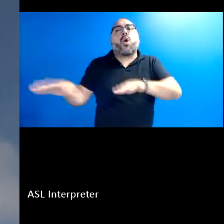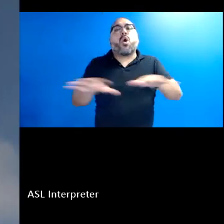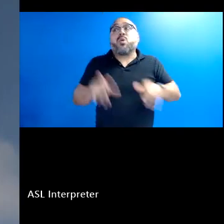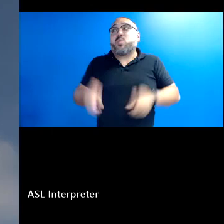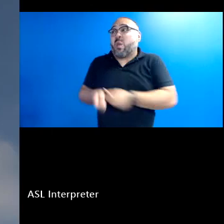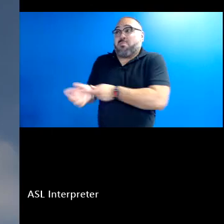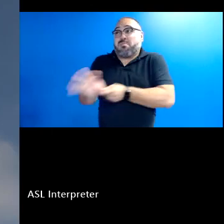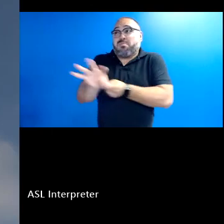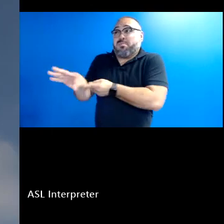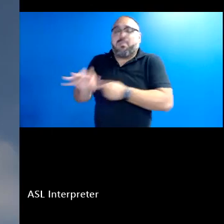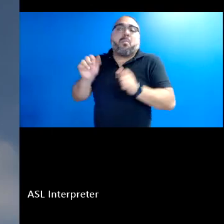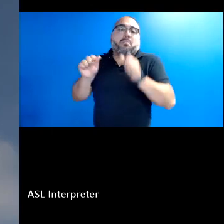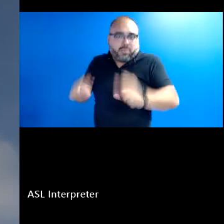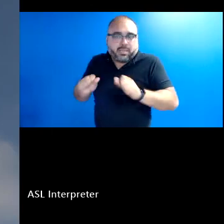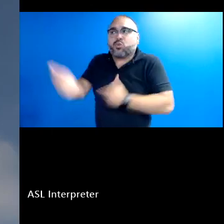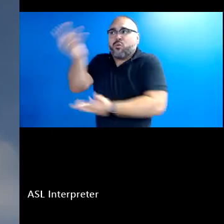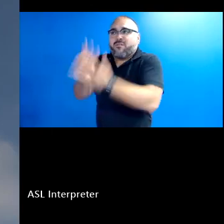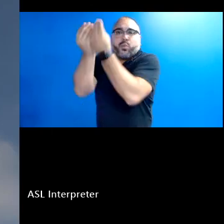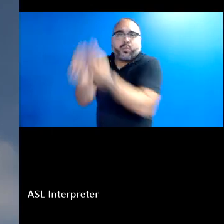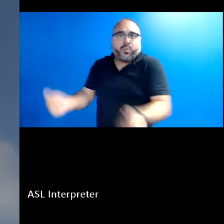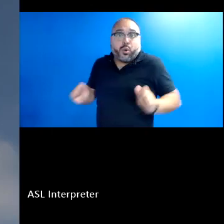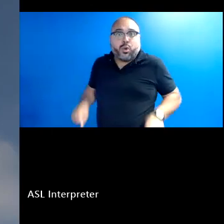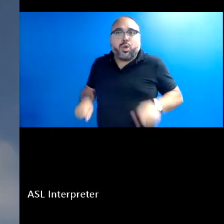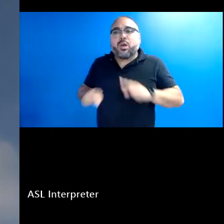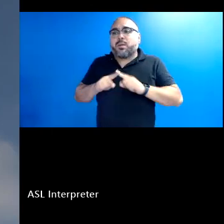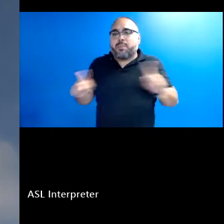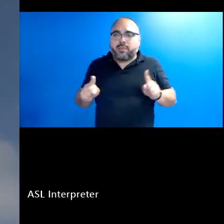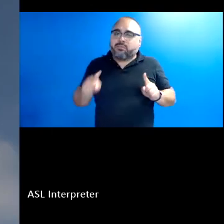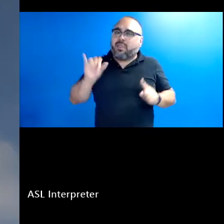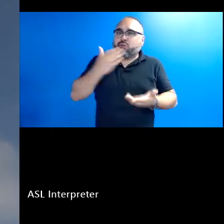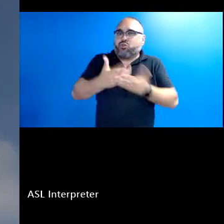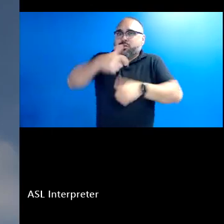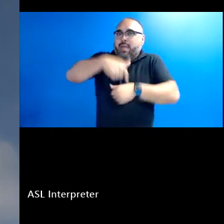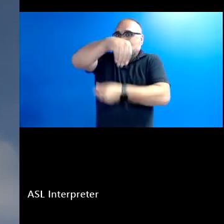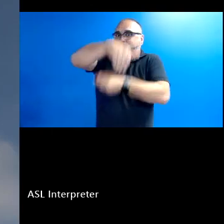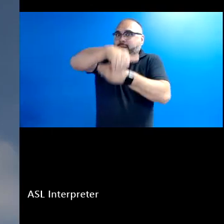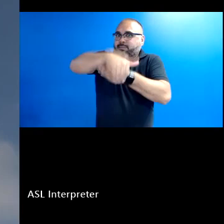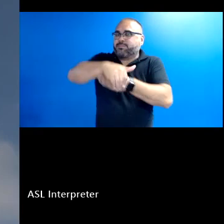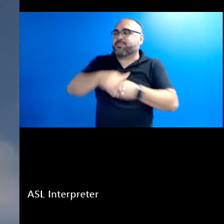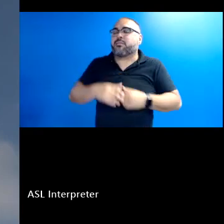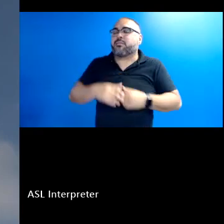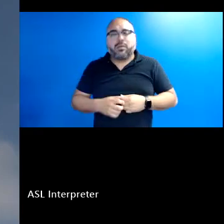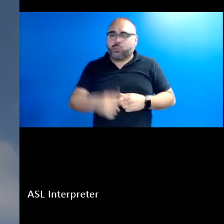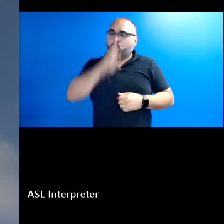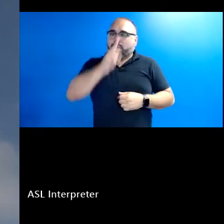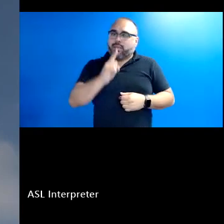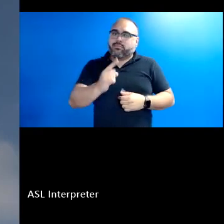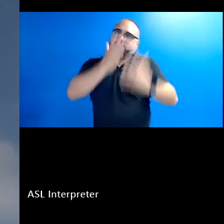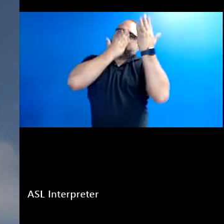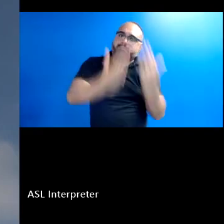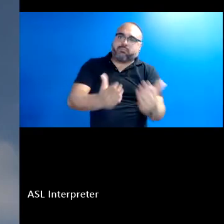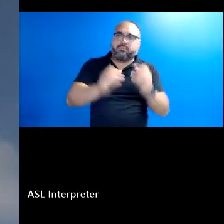to actually get up there at night to fight the fires. So we're really happy to be able